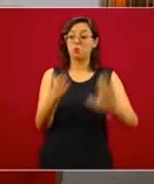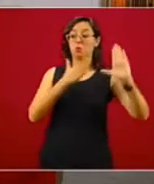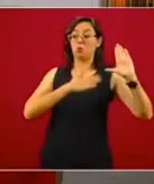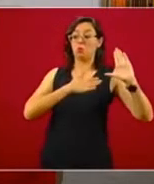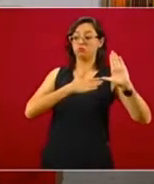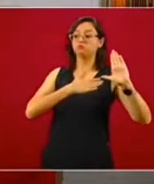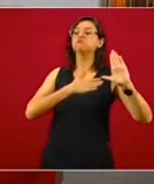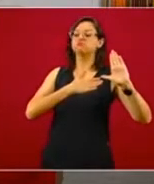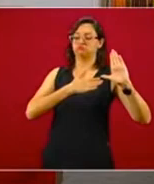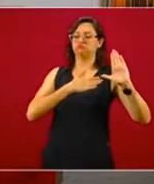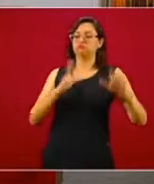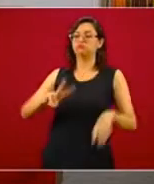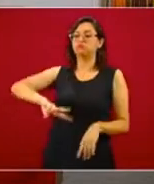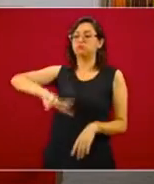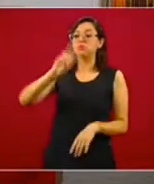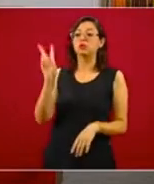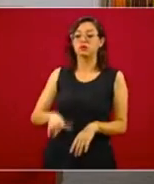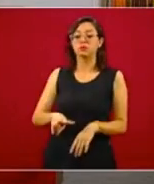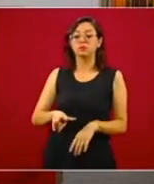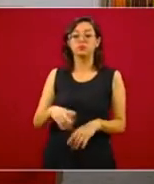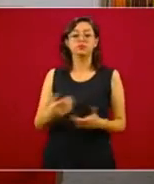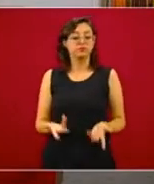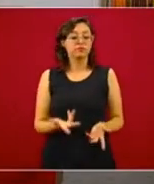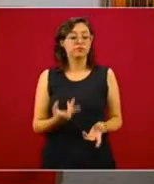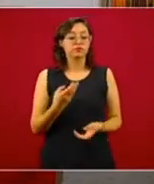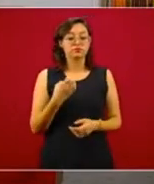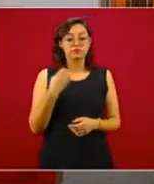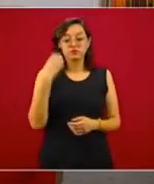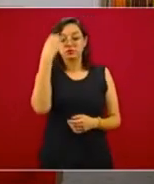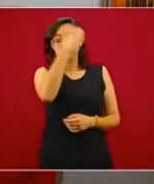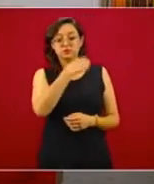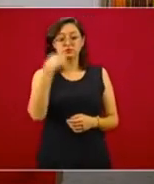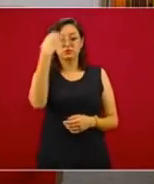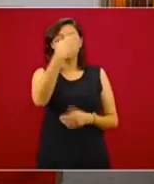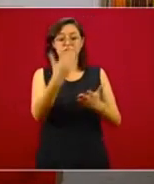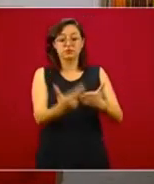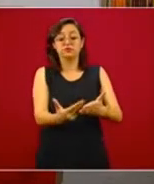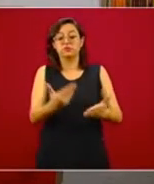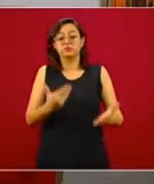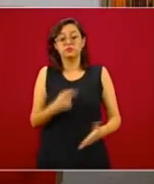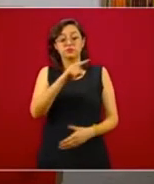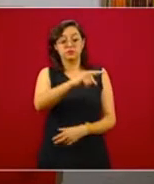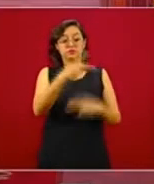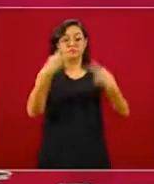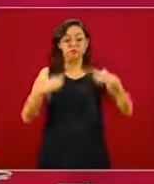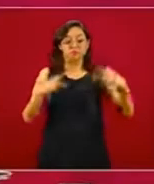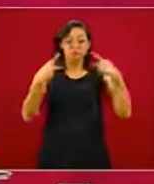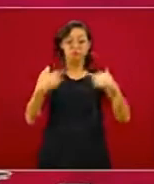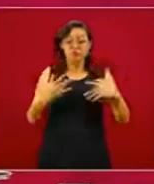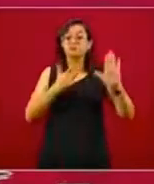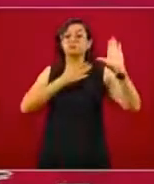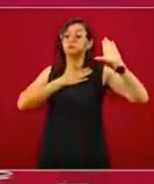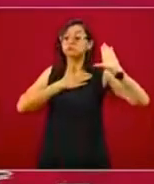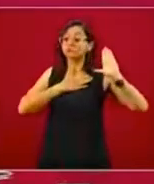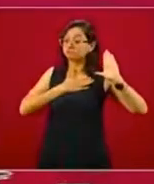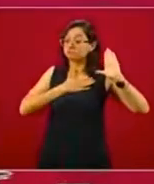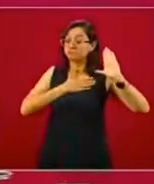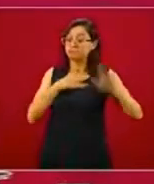are using the under oath statement, and before sending the assessment,